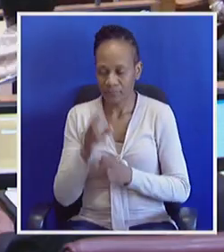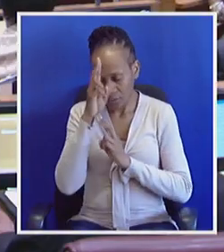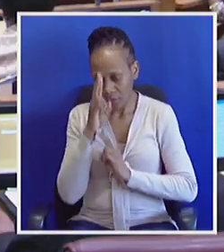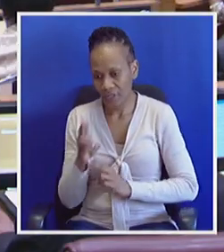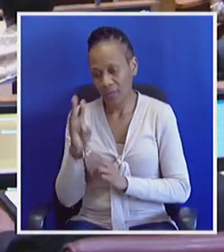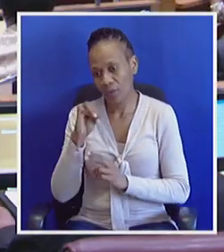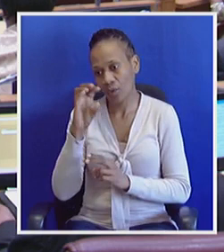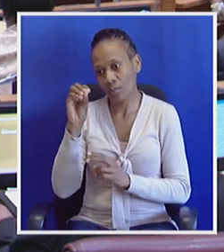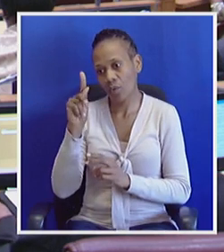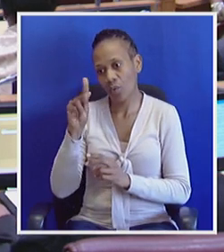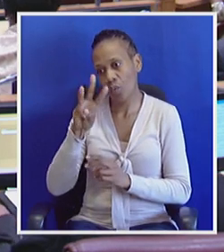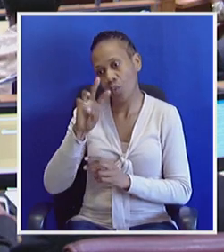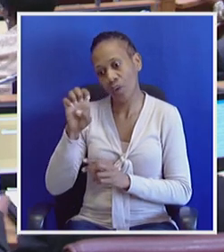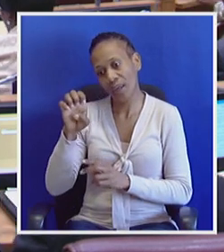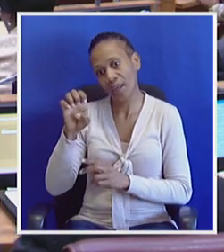Mukwili.